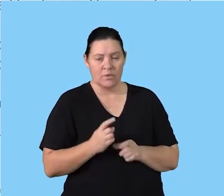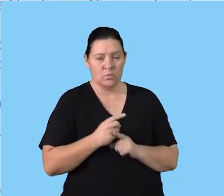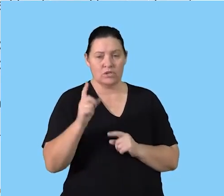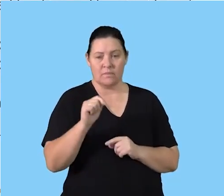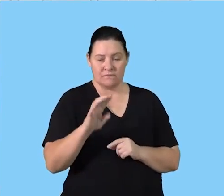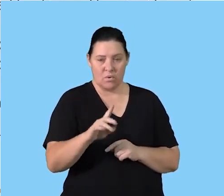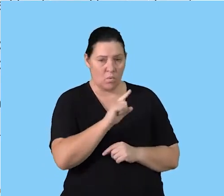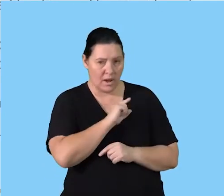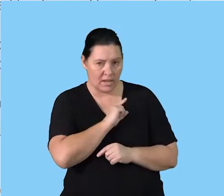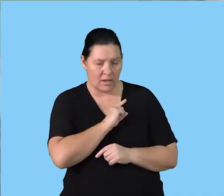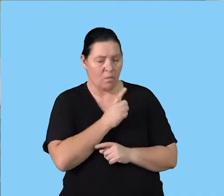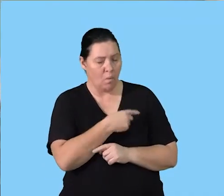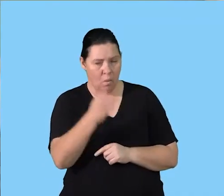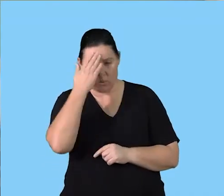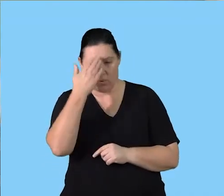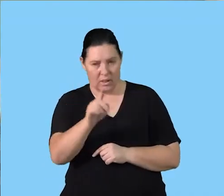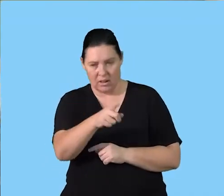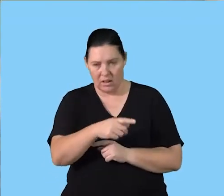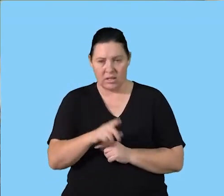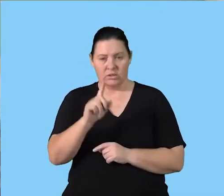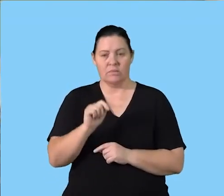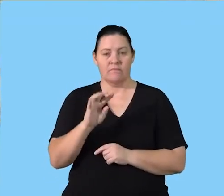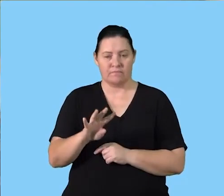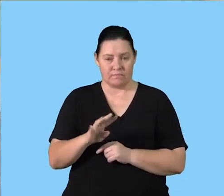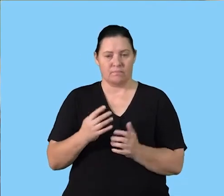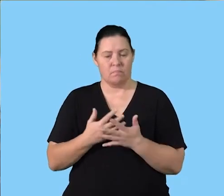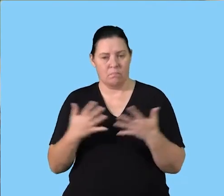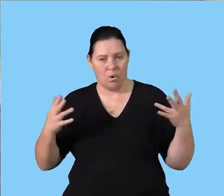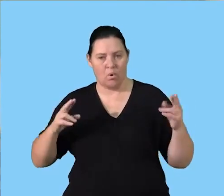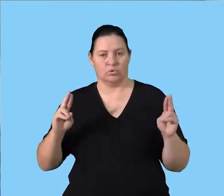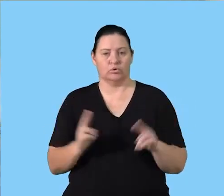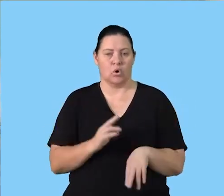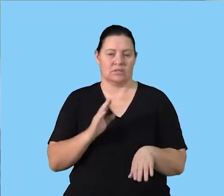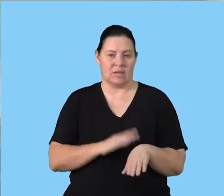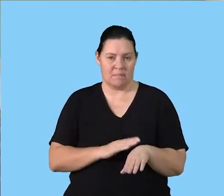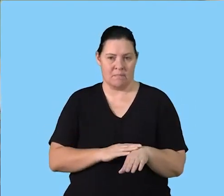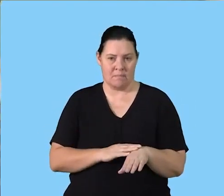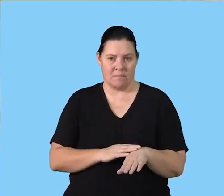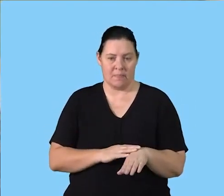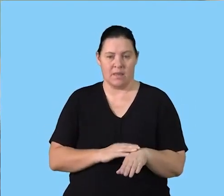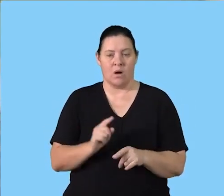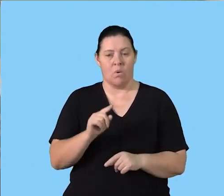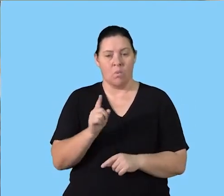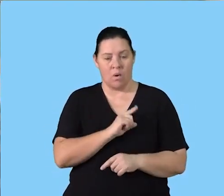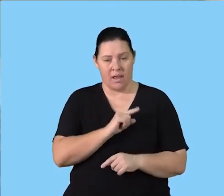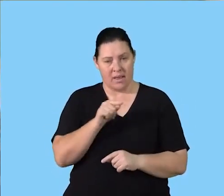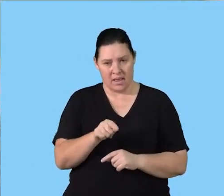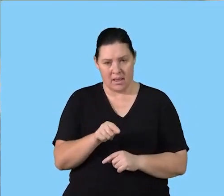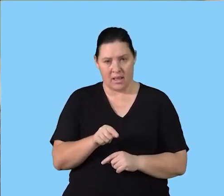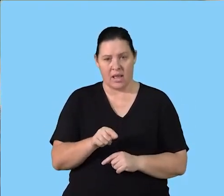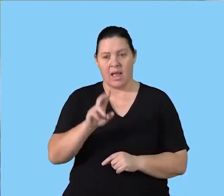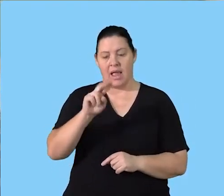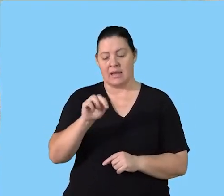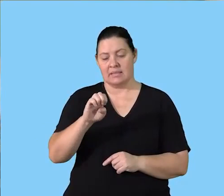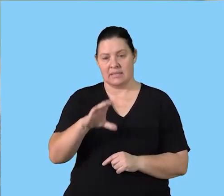because we all know that term 4 is the most shortest term ever, Once the learners in the NSC in